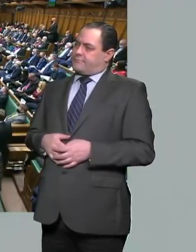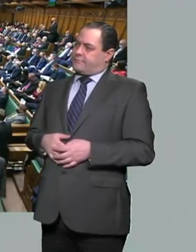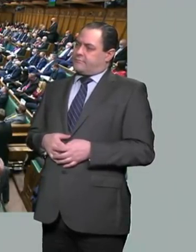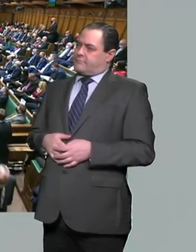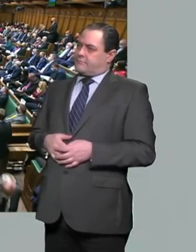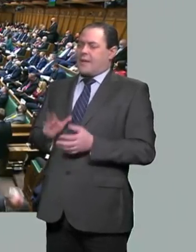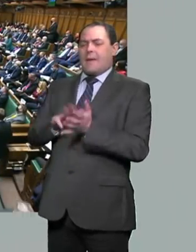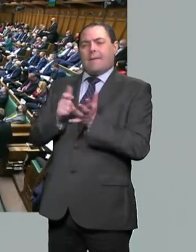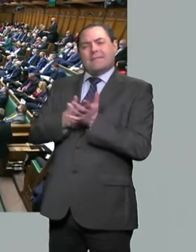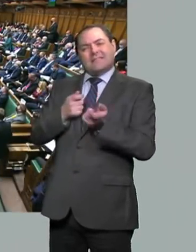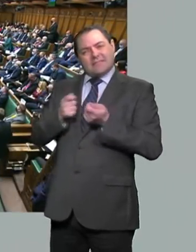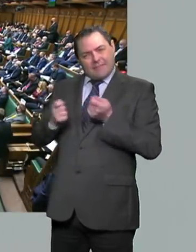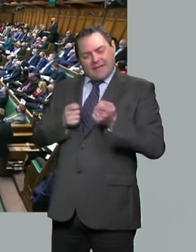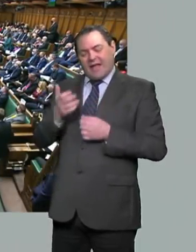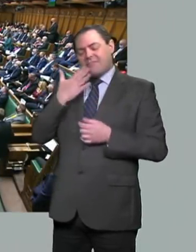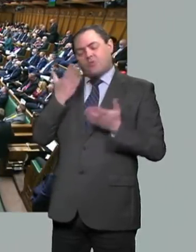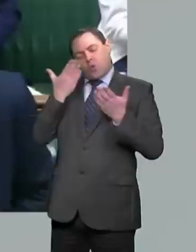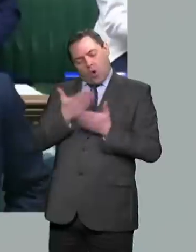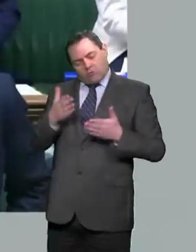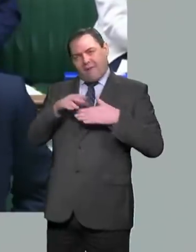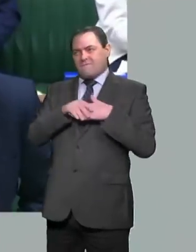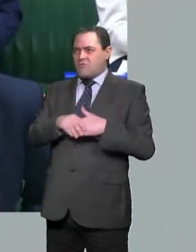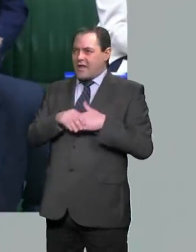Mr. Speaker, I thank my honourable friend very much, and